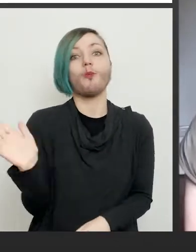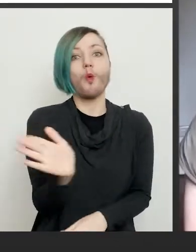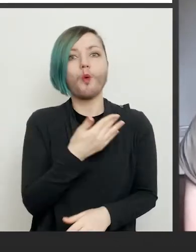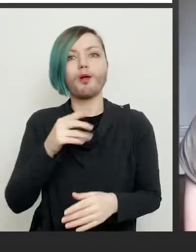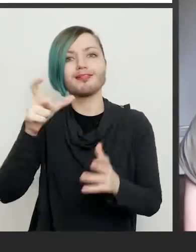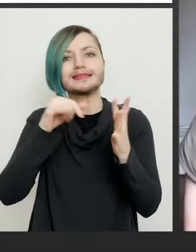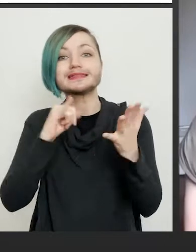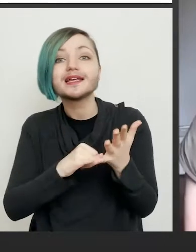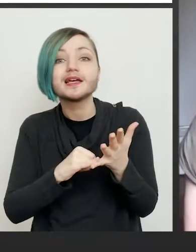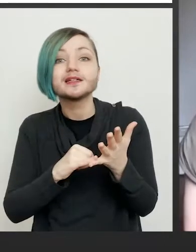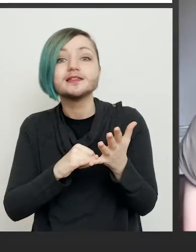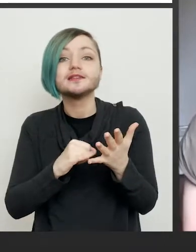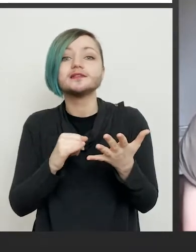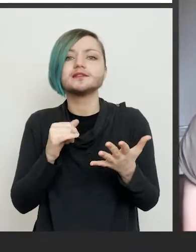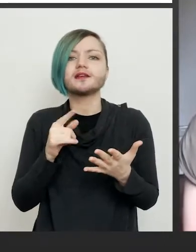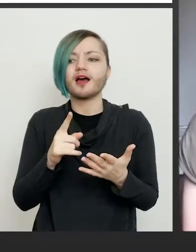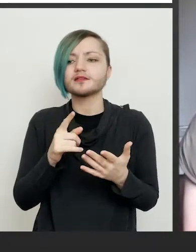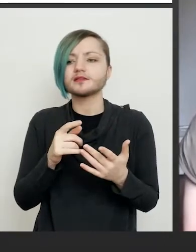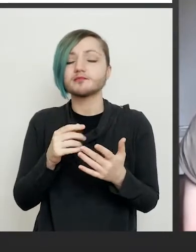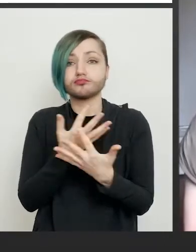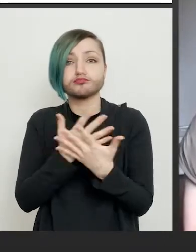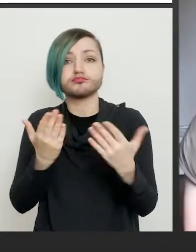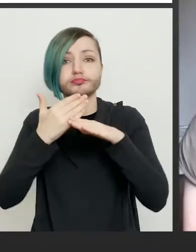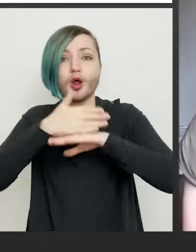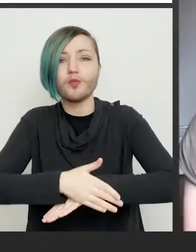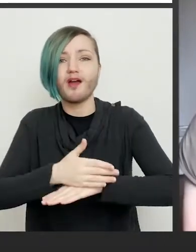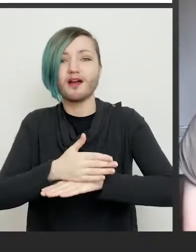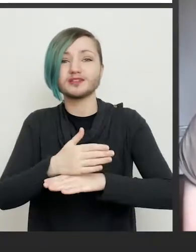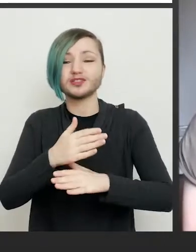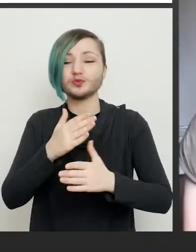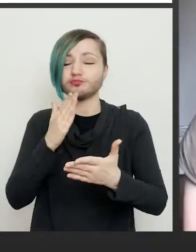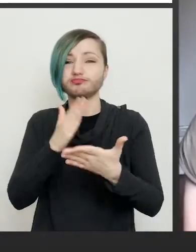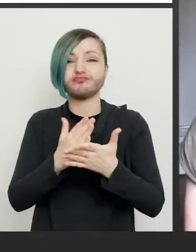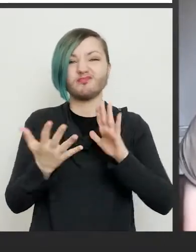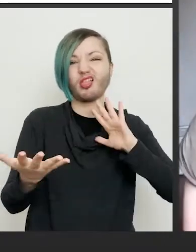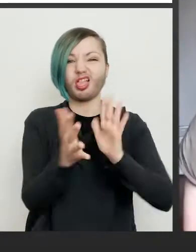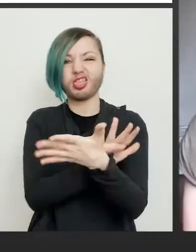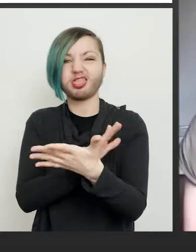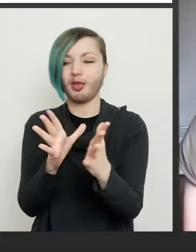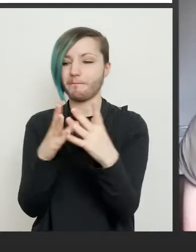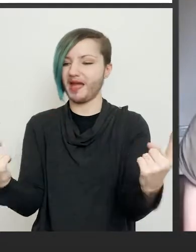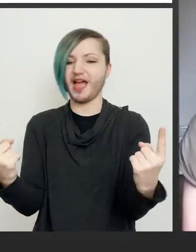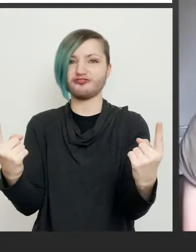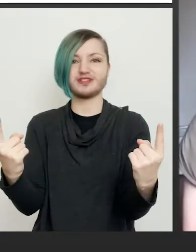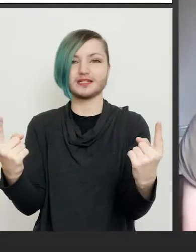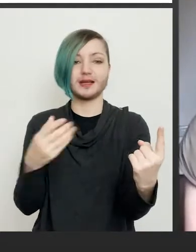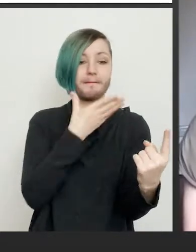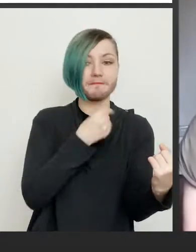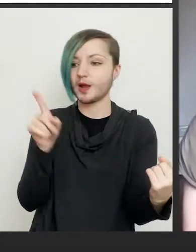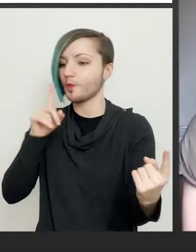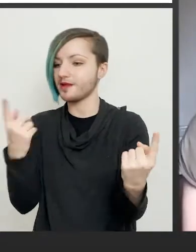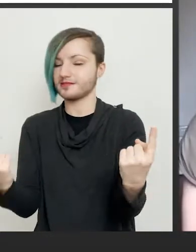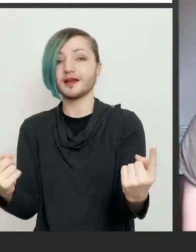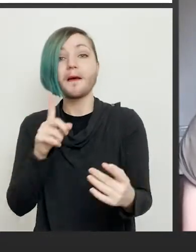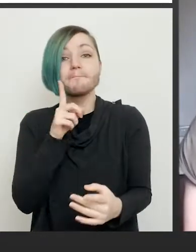cisgender, and how much work is being done to really smash that gender binary, but how so often even trans people